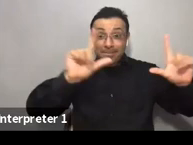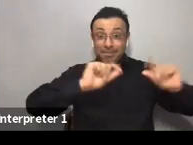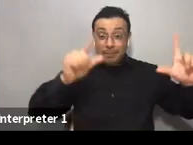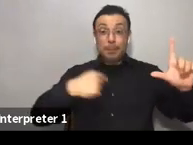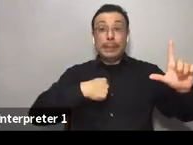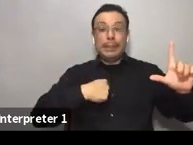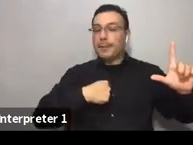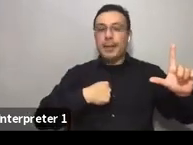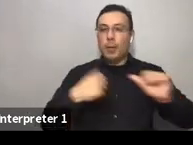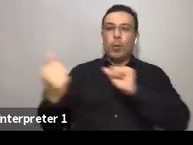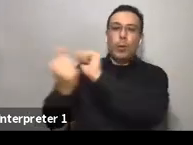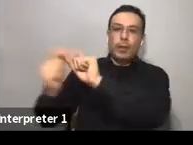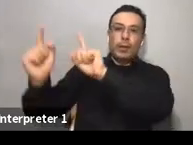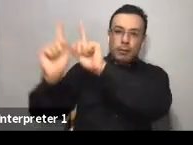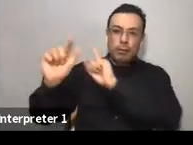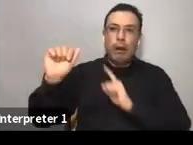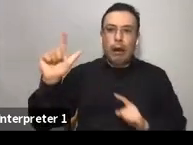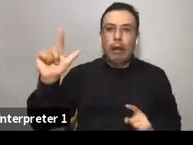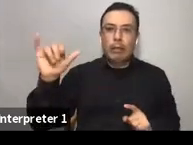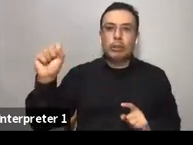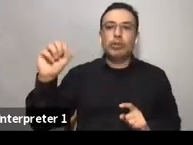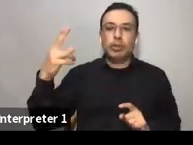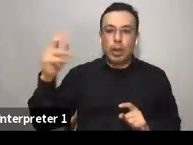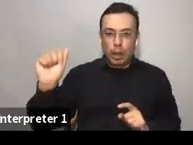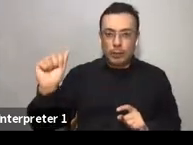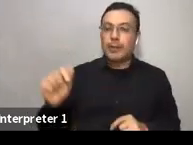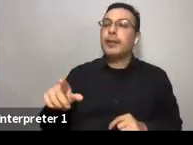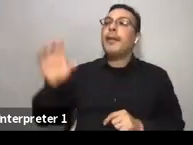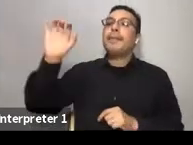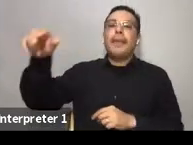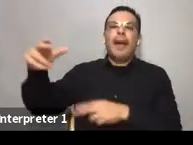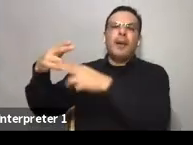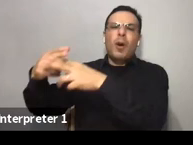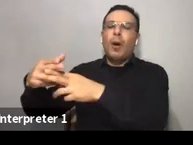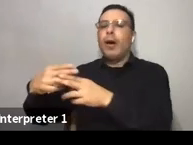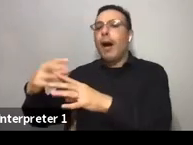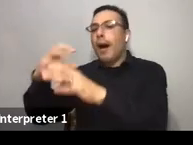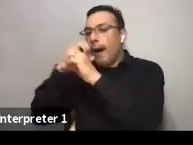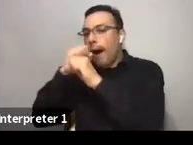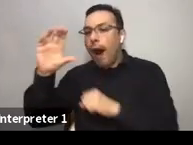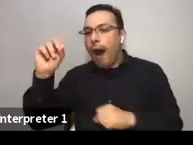collaboration with her and the Confidentiality Institute. And I just,